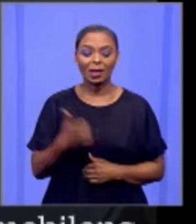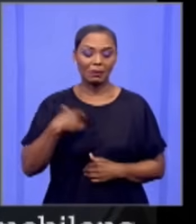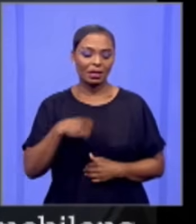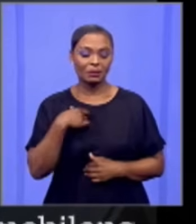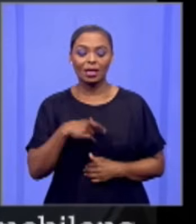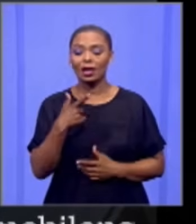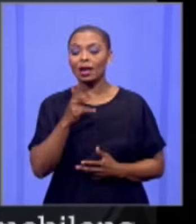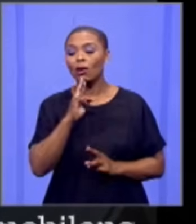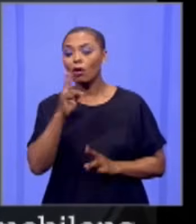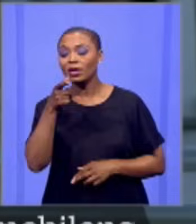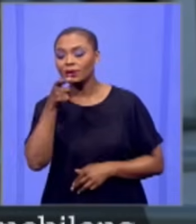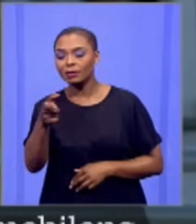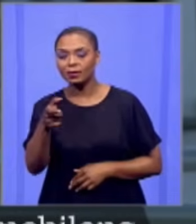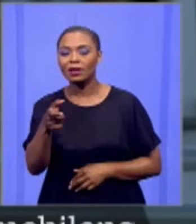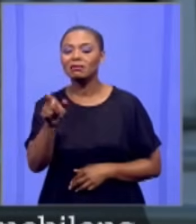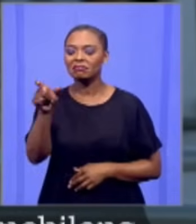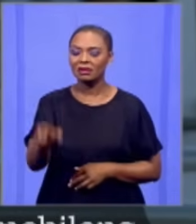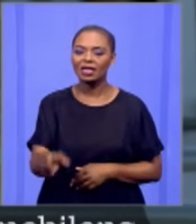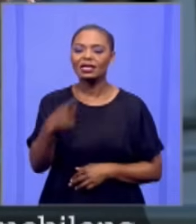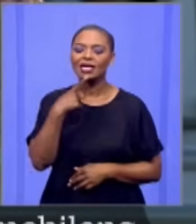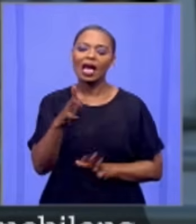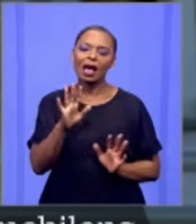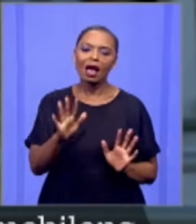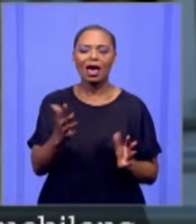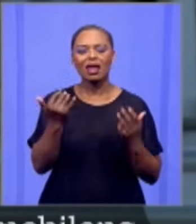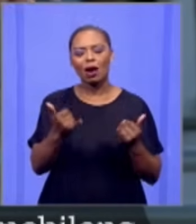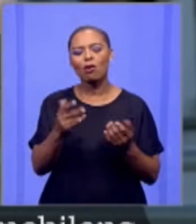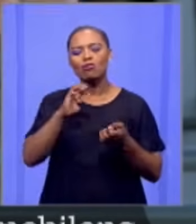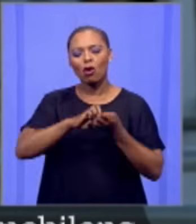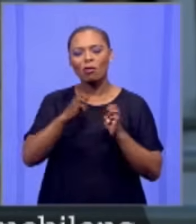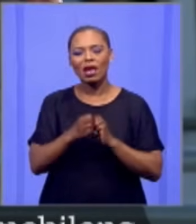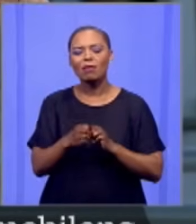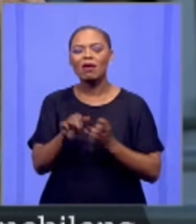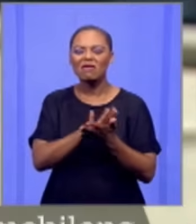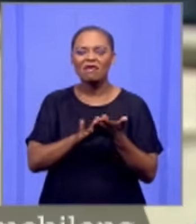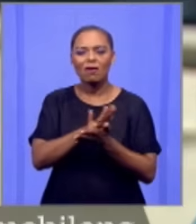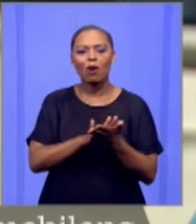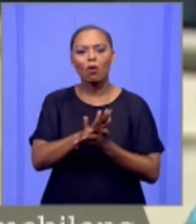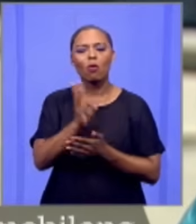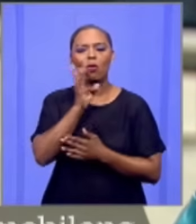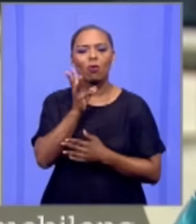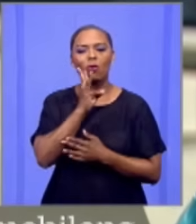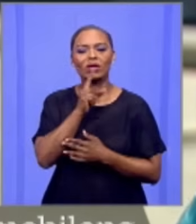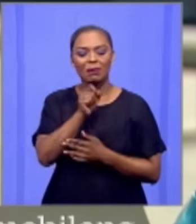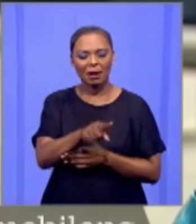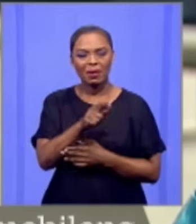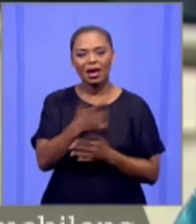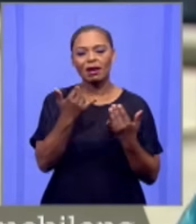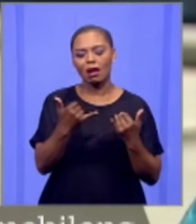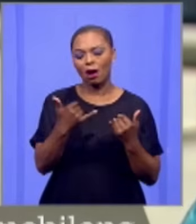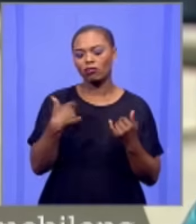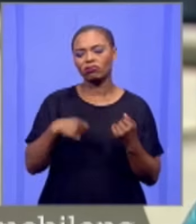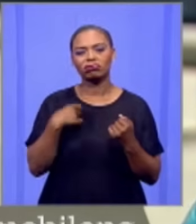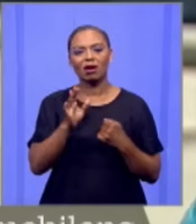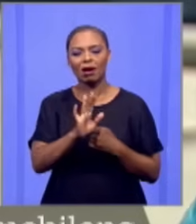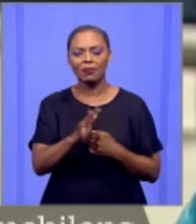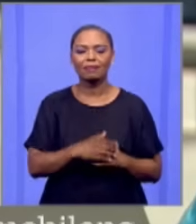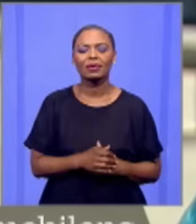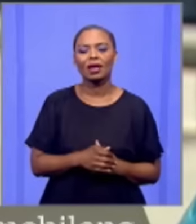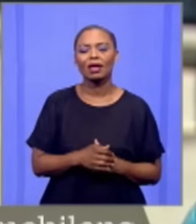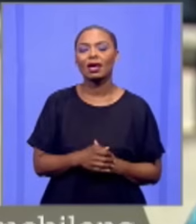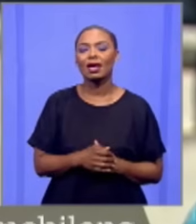mabapi le metsi, Mothibi o hlalositse ha bothata ba metsi a ditshila e se ba moshwelella. What we call the mud that sometimes seeps into